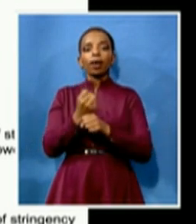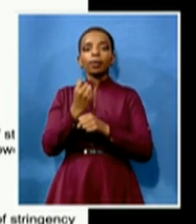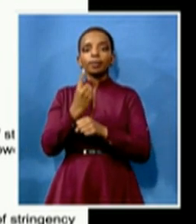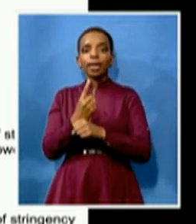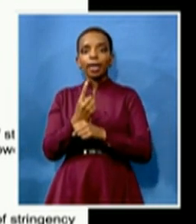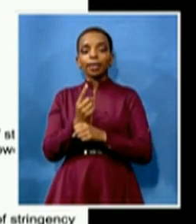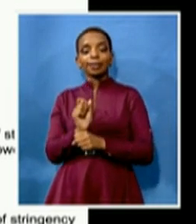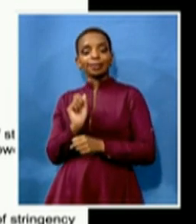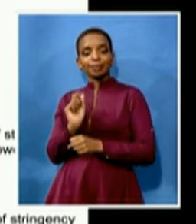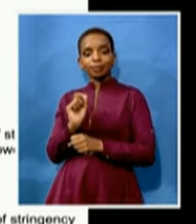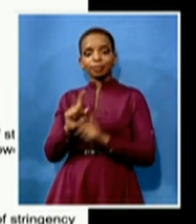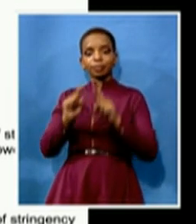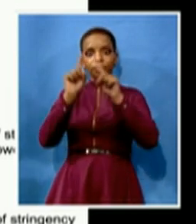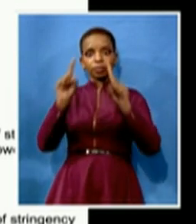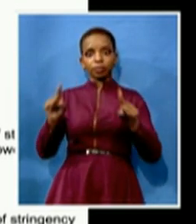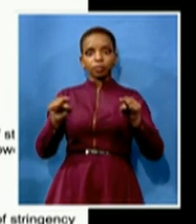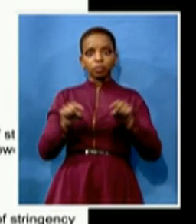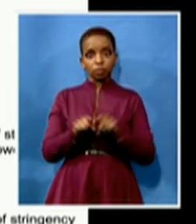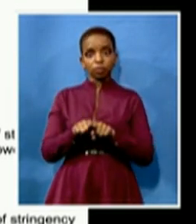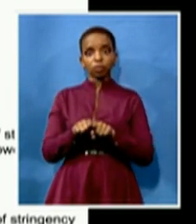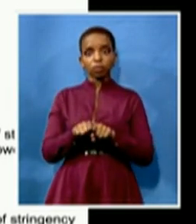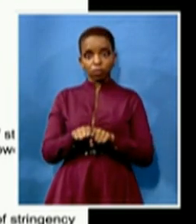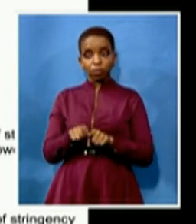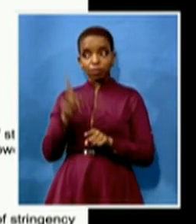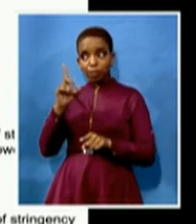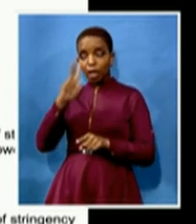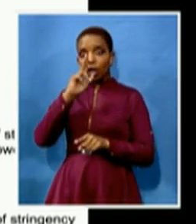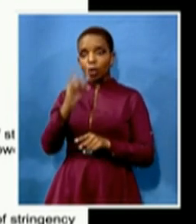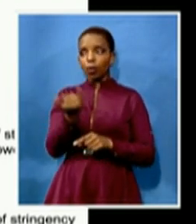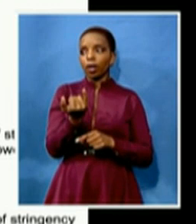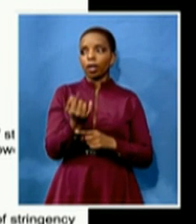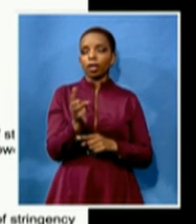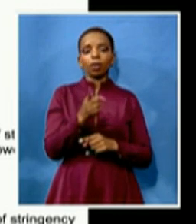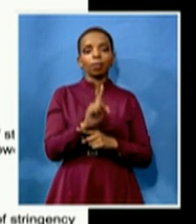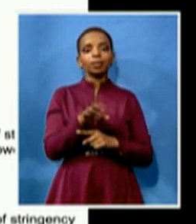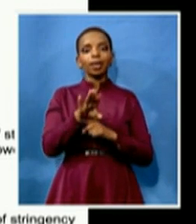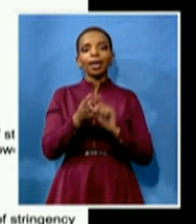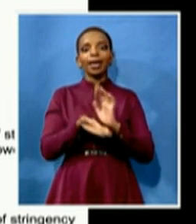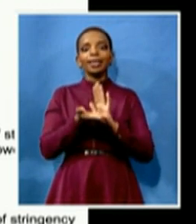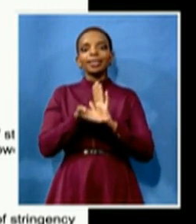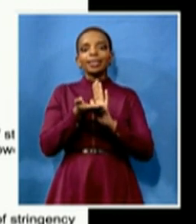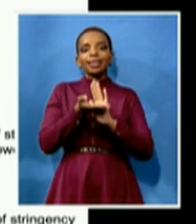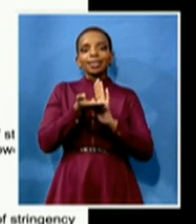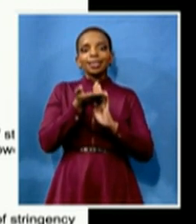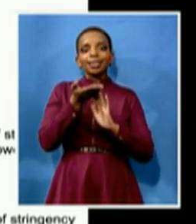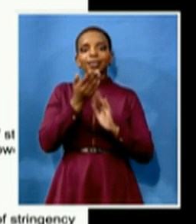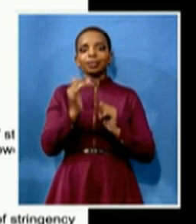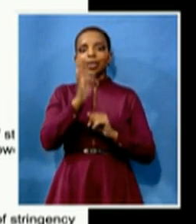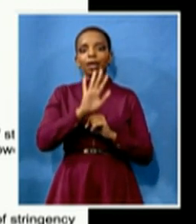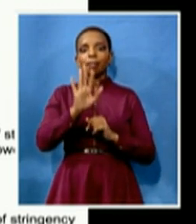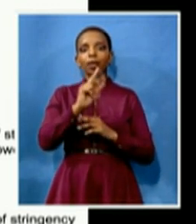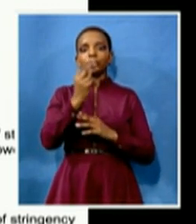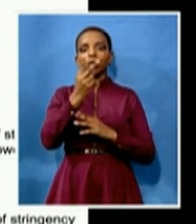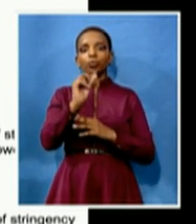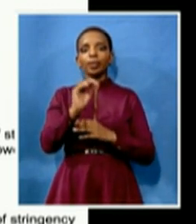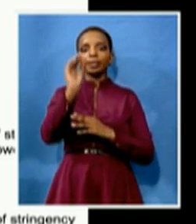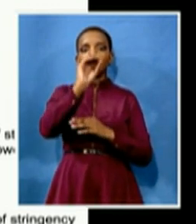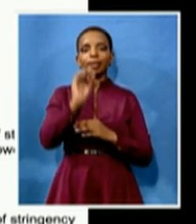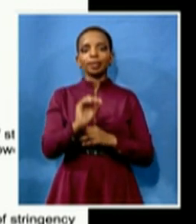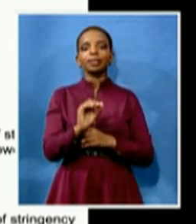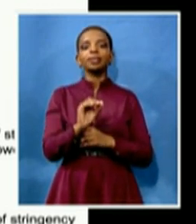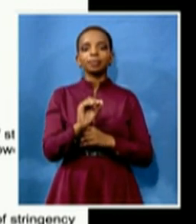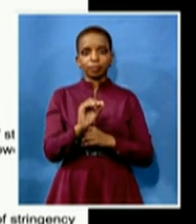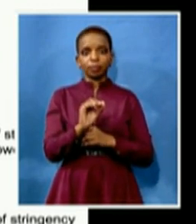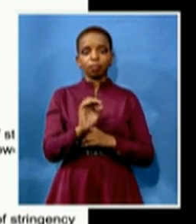the increase of adherence to social distance is about 20%, which is greater than the what's going to happen when we move from